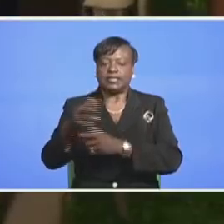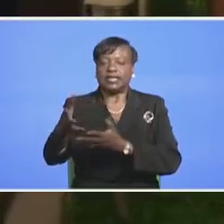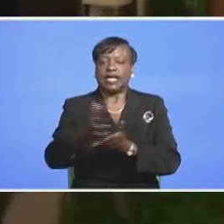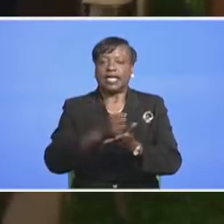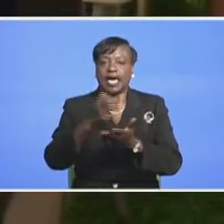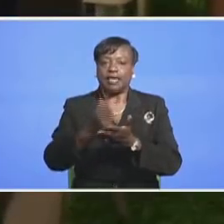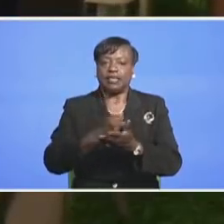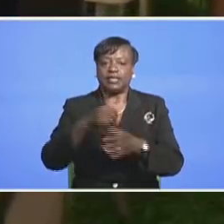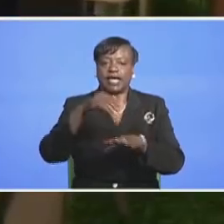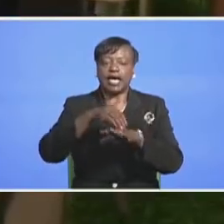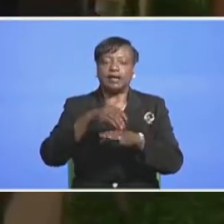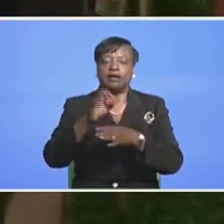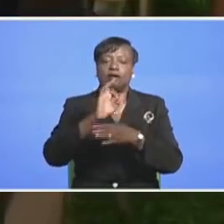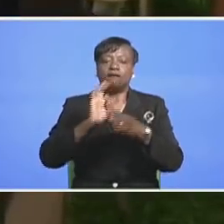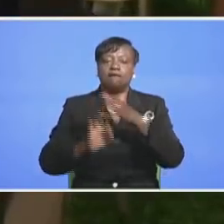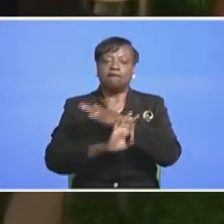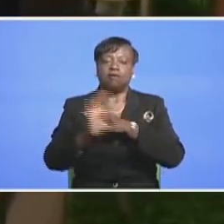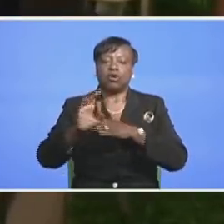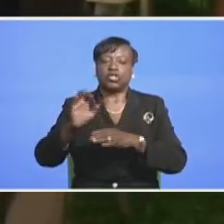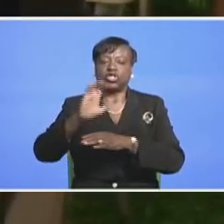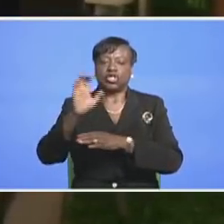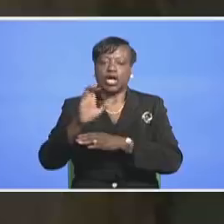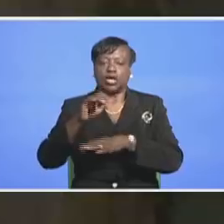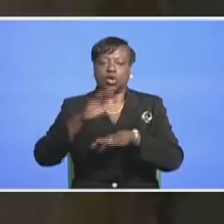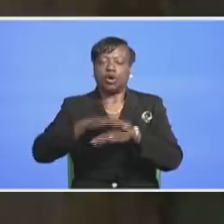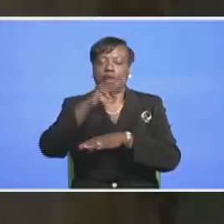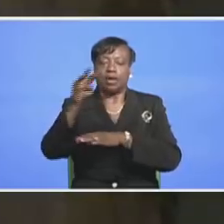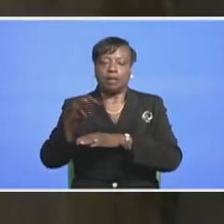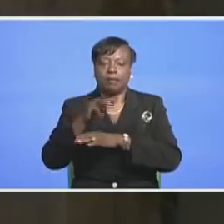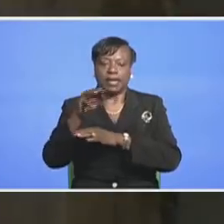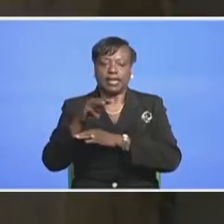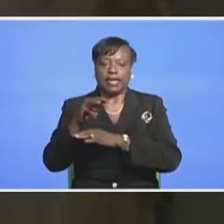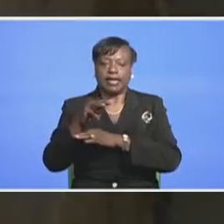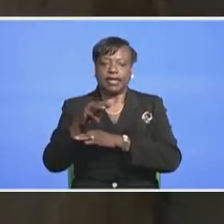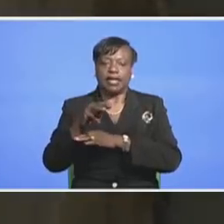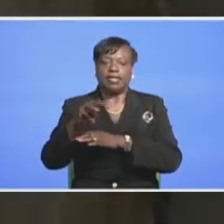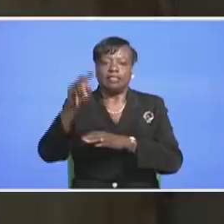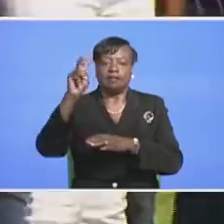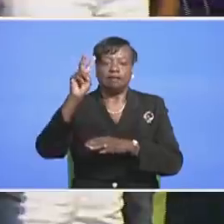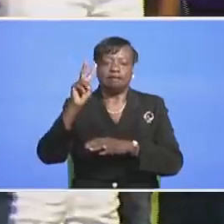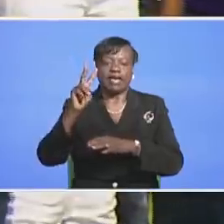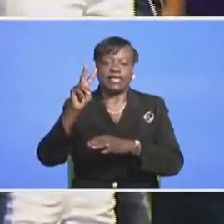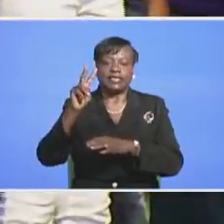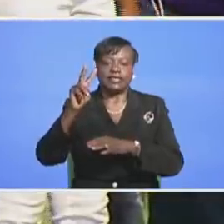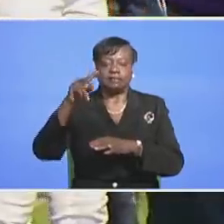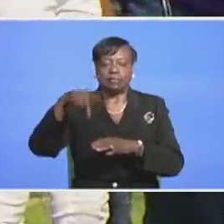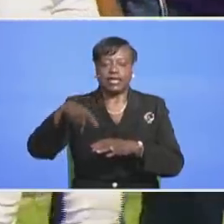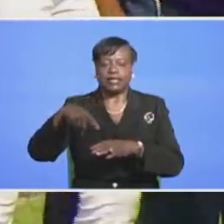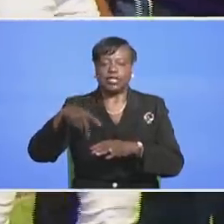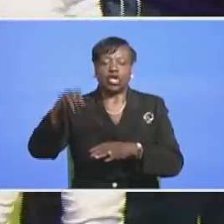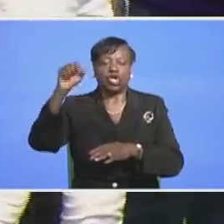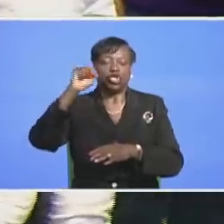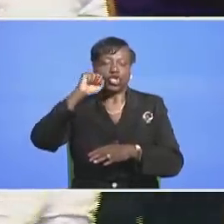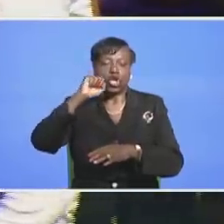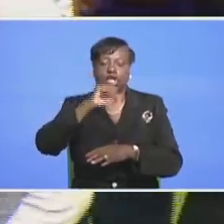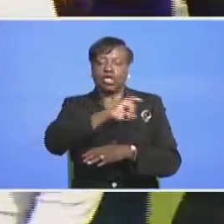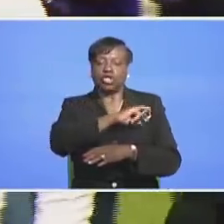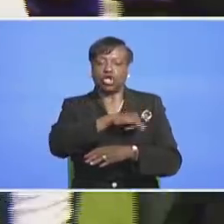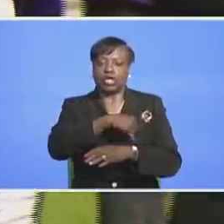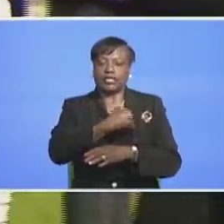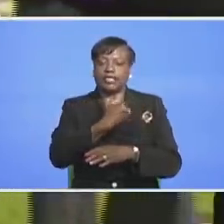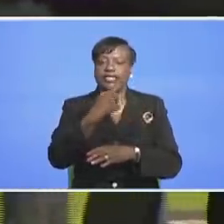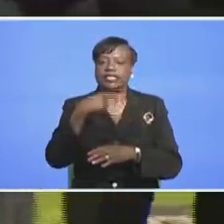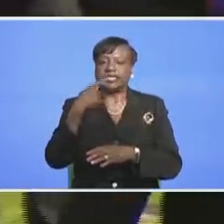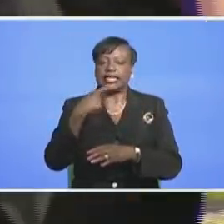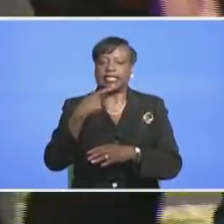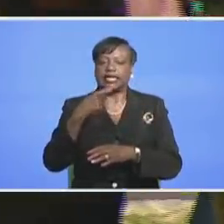brief ceremony honoring their memories. Vice President of Lupus 242, Shawnee Johnson, said the initiative is part of the effort to